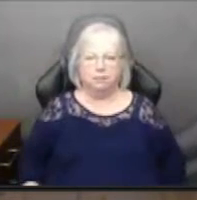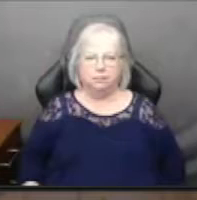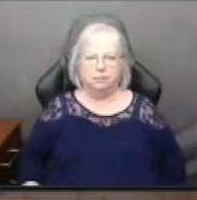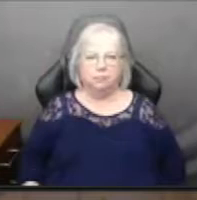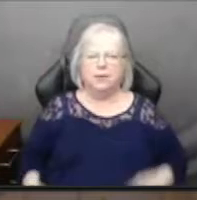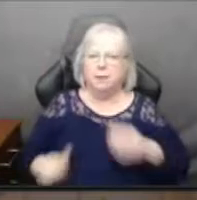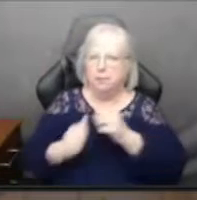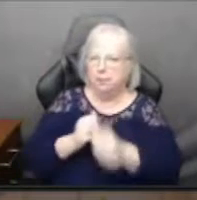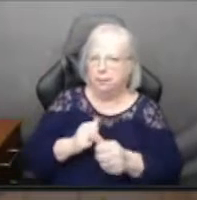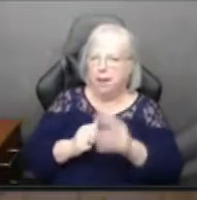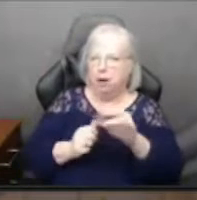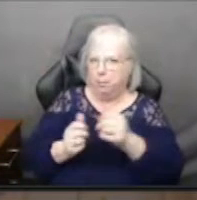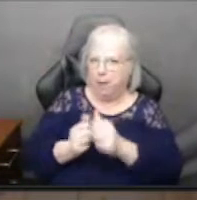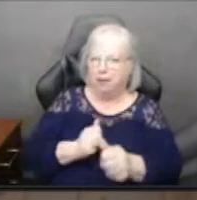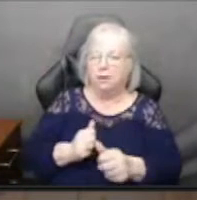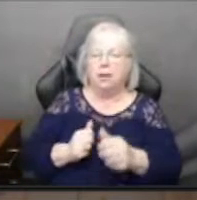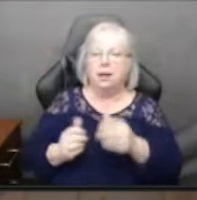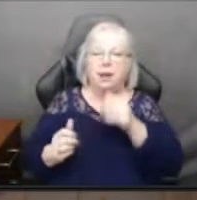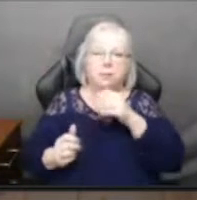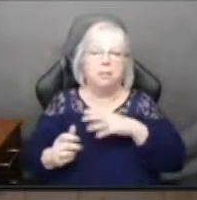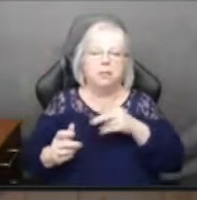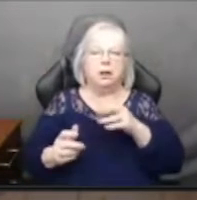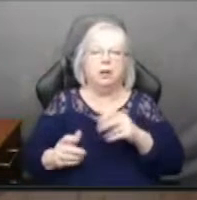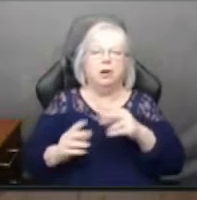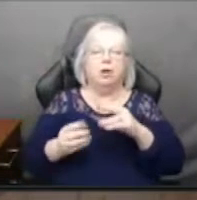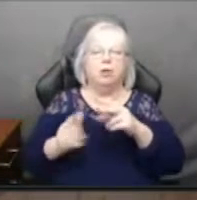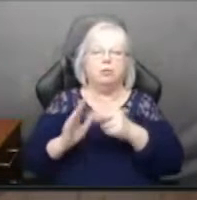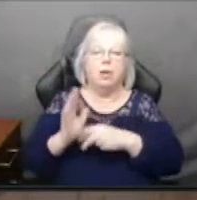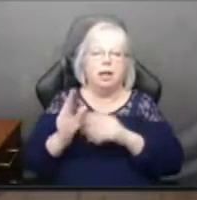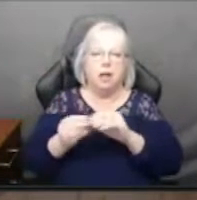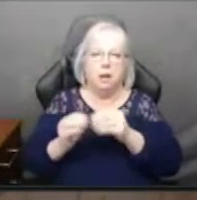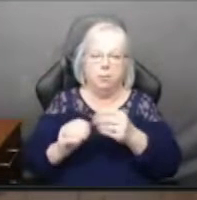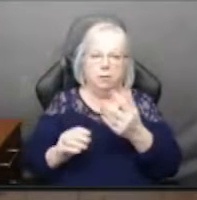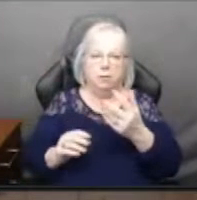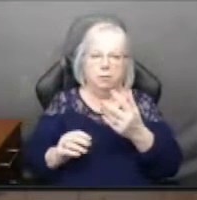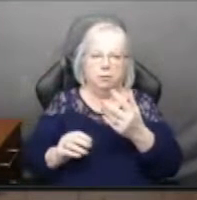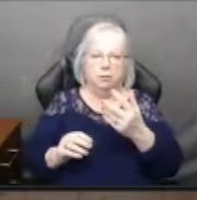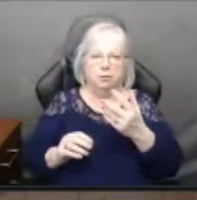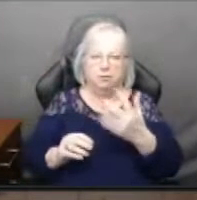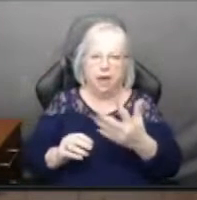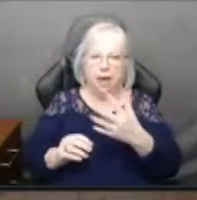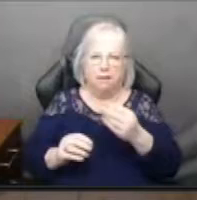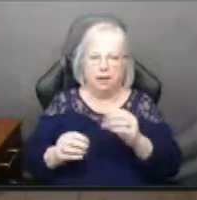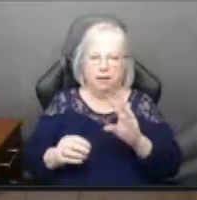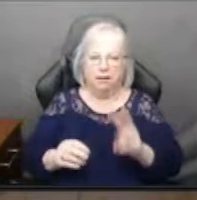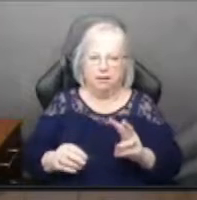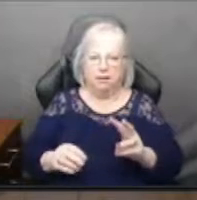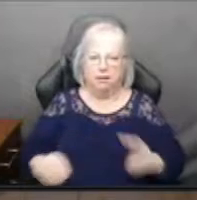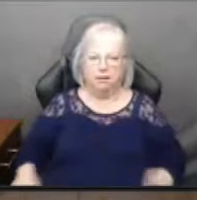Ayes have it. Madam Clerk, if you would, please read item number 5 and 6.